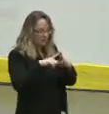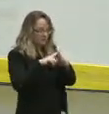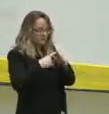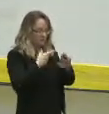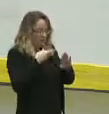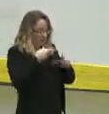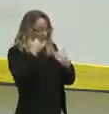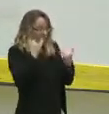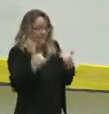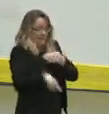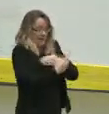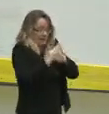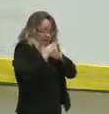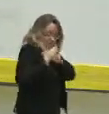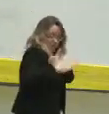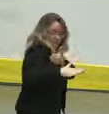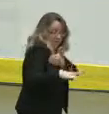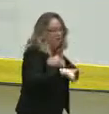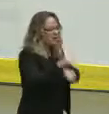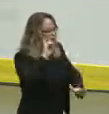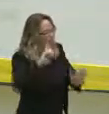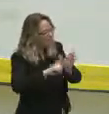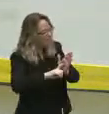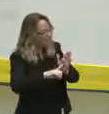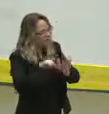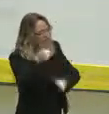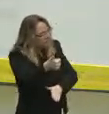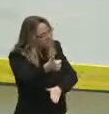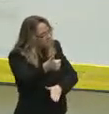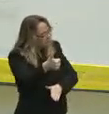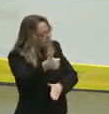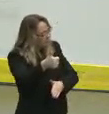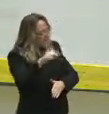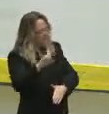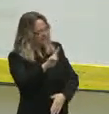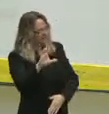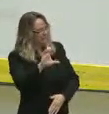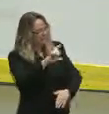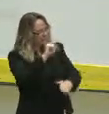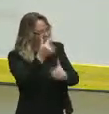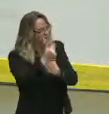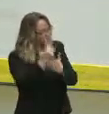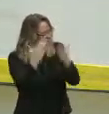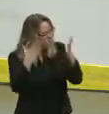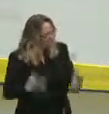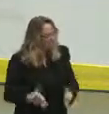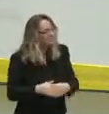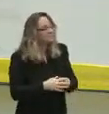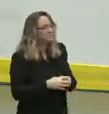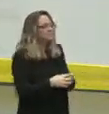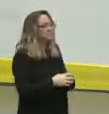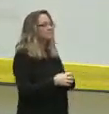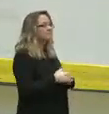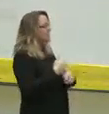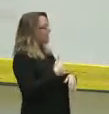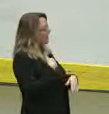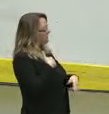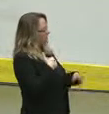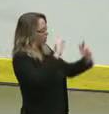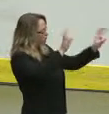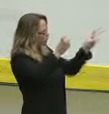UC graduate. So in closing, I want to share this piece of advice that came to me many years ago from a UC alum.